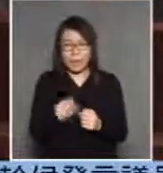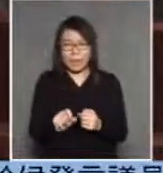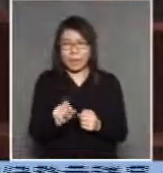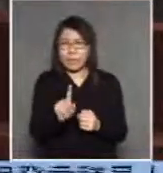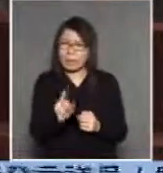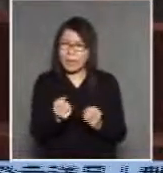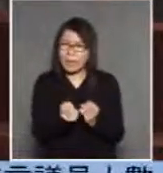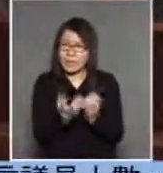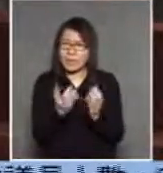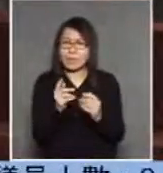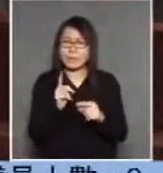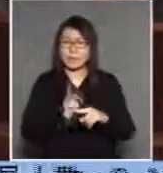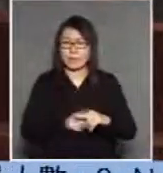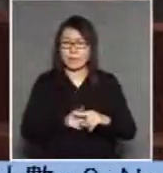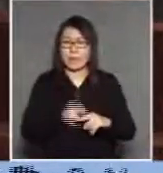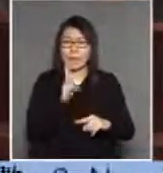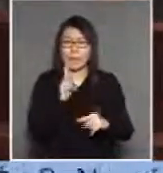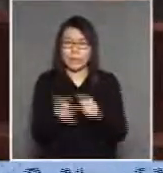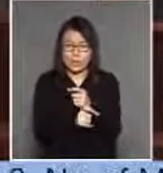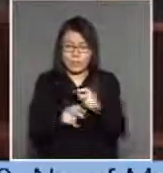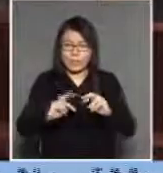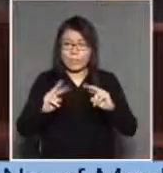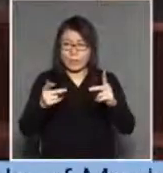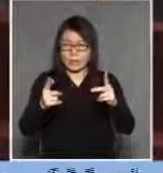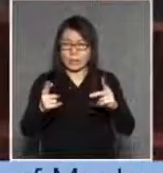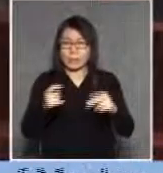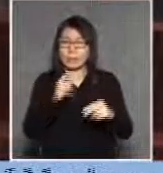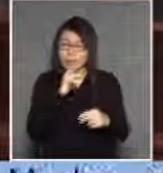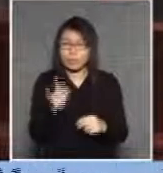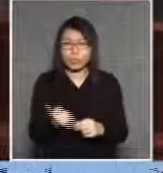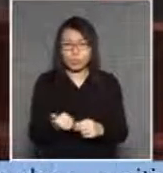You need to let young people understand the